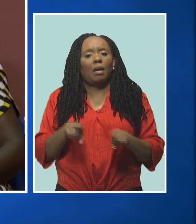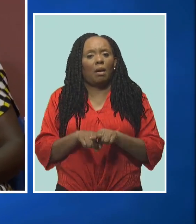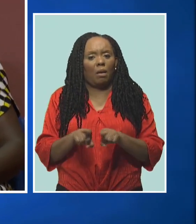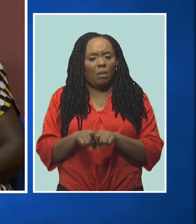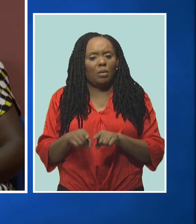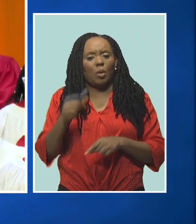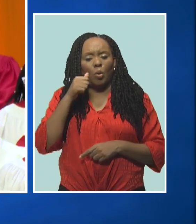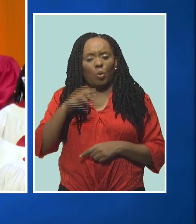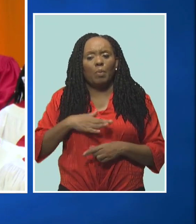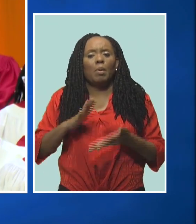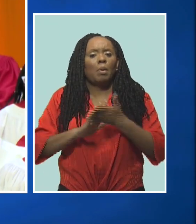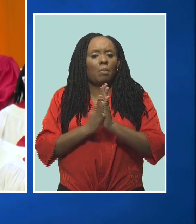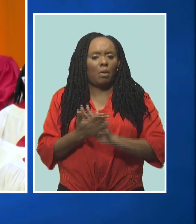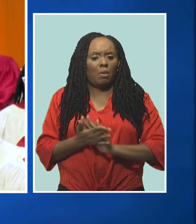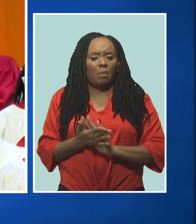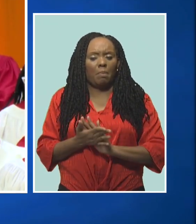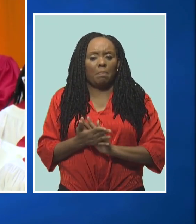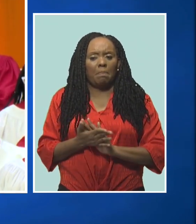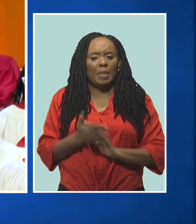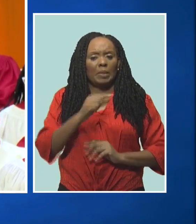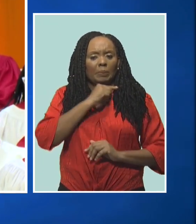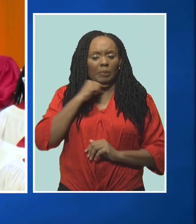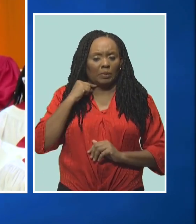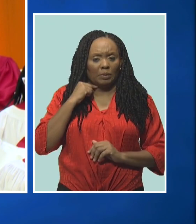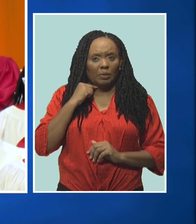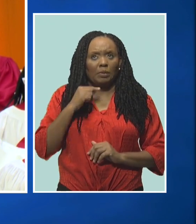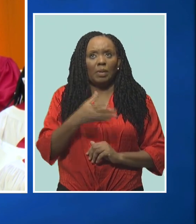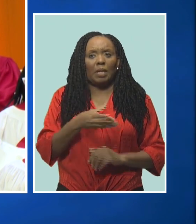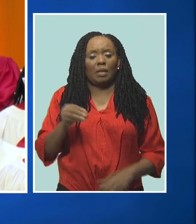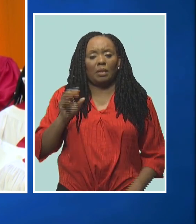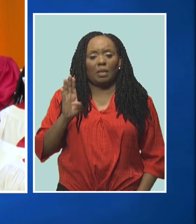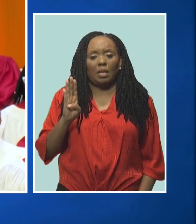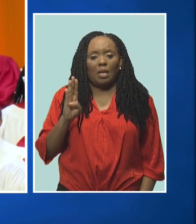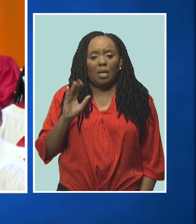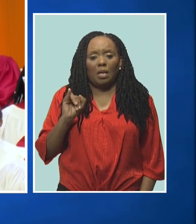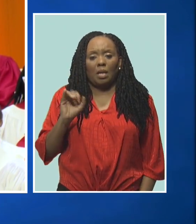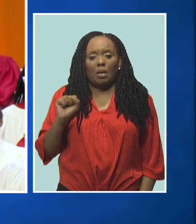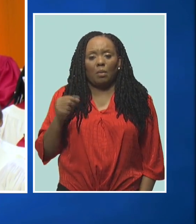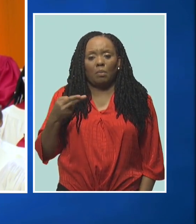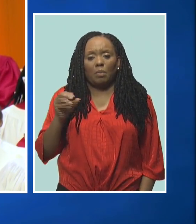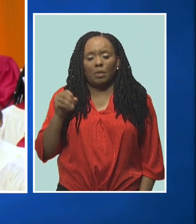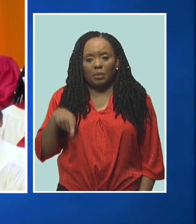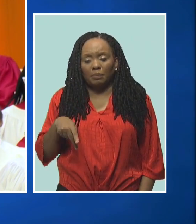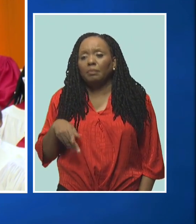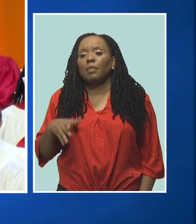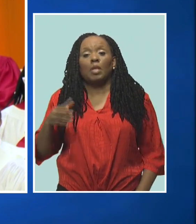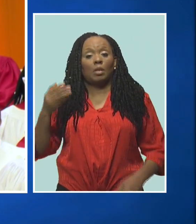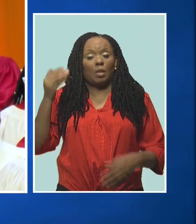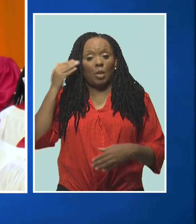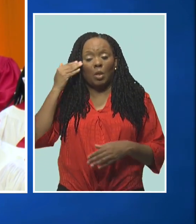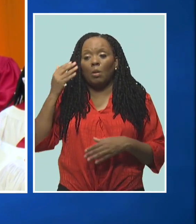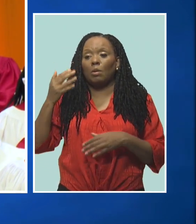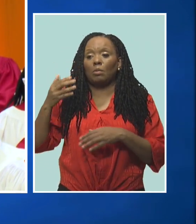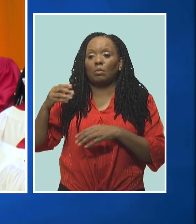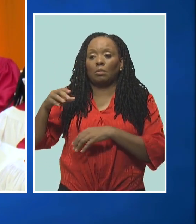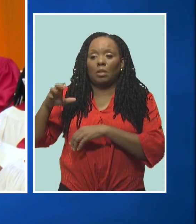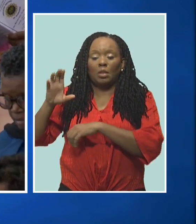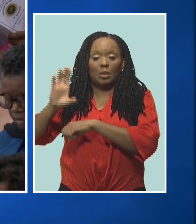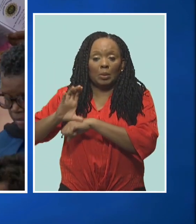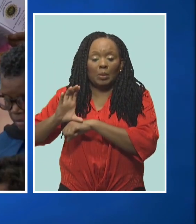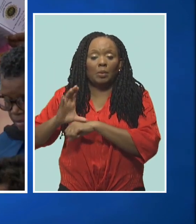Broom, and the eventual separation of church and state with the Anglican Church Act of